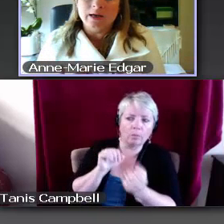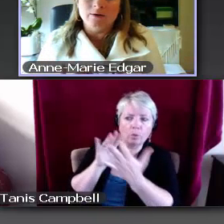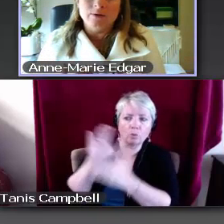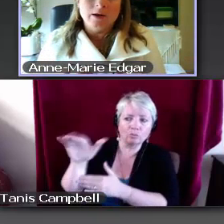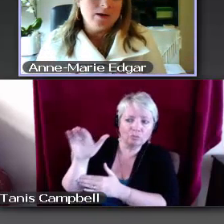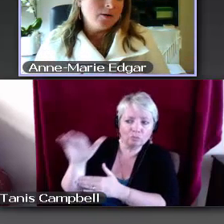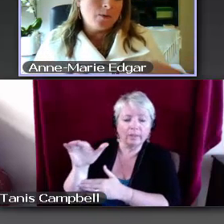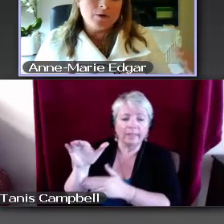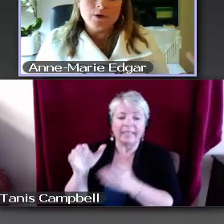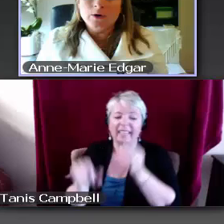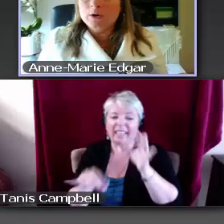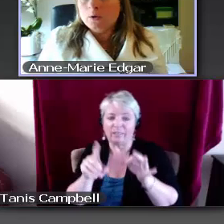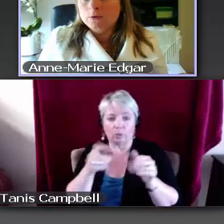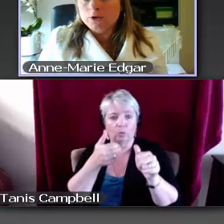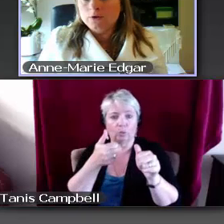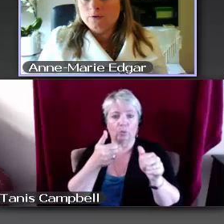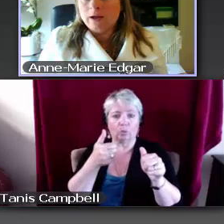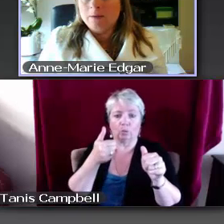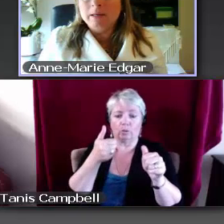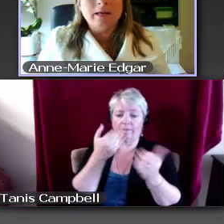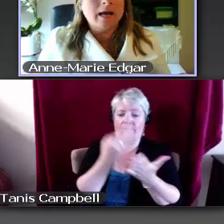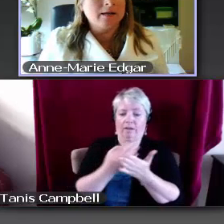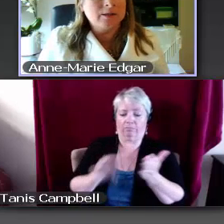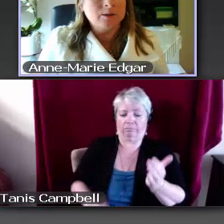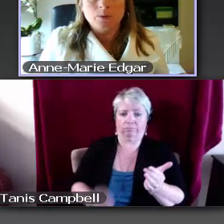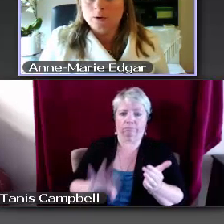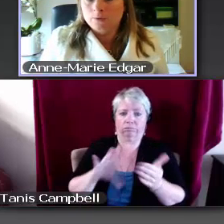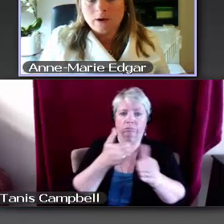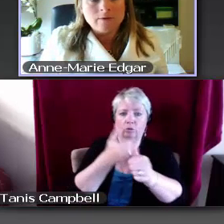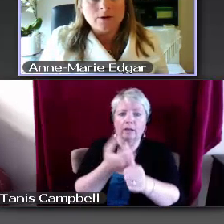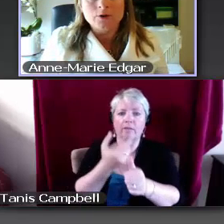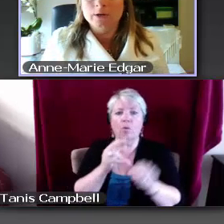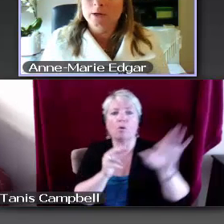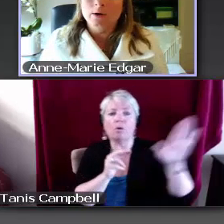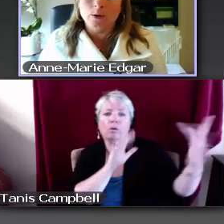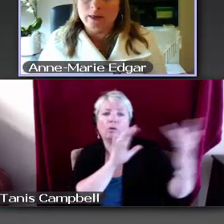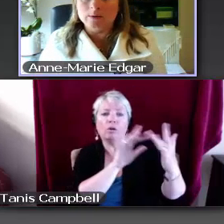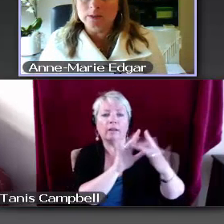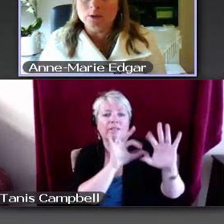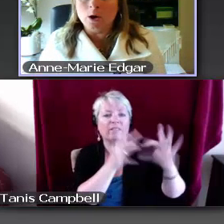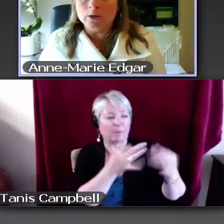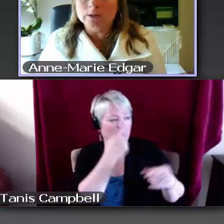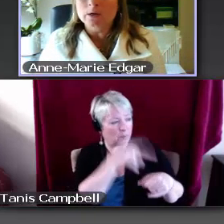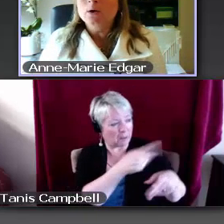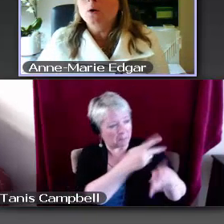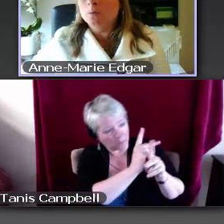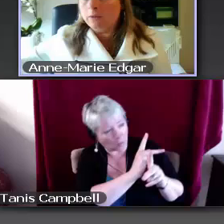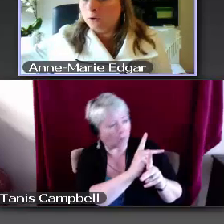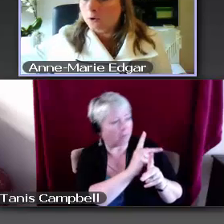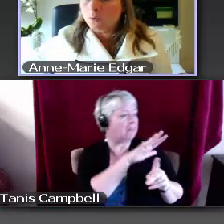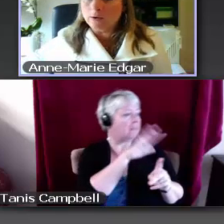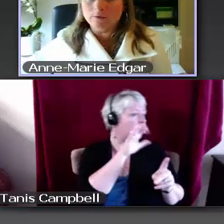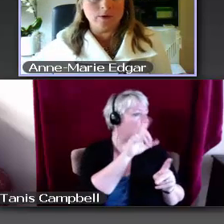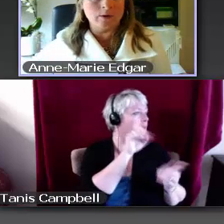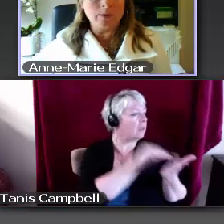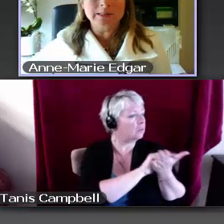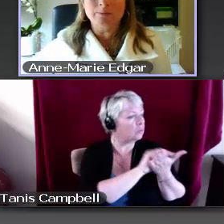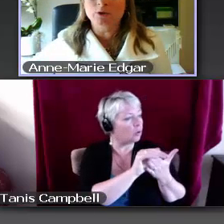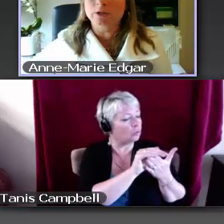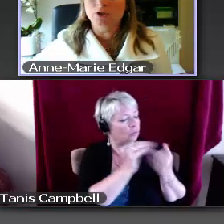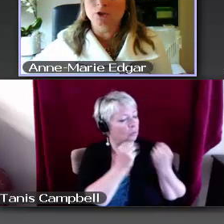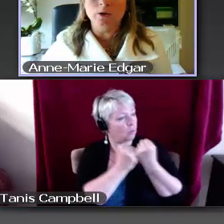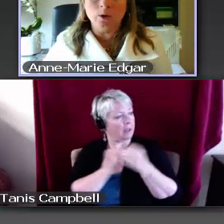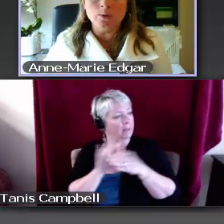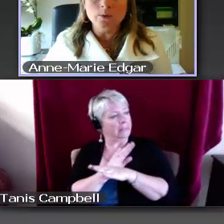self-fund yourself, whether you're going to go to your family and ask to borrow $500 or $1,000, or whether you're going for